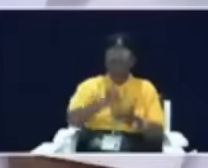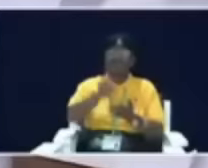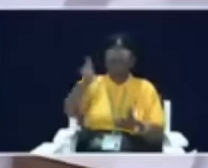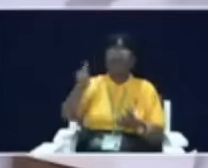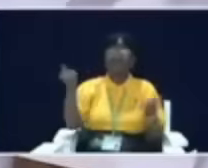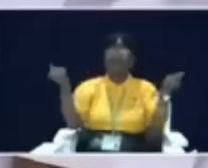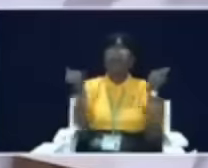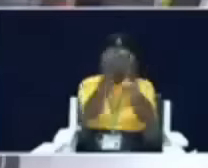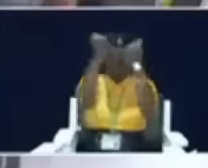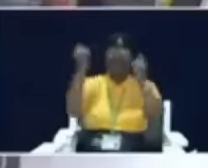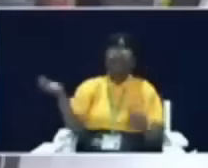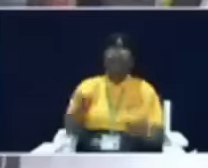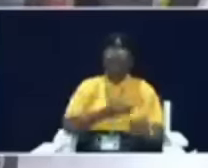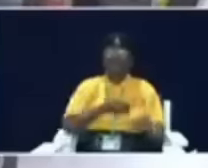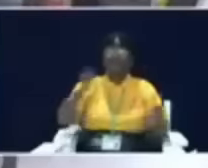Fight our battles for us.